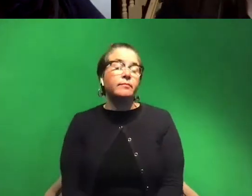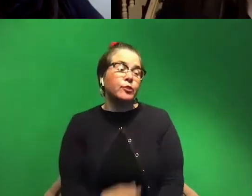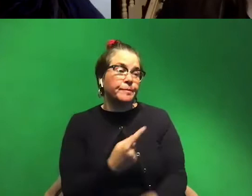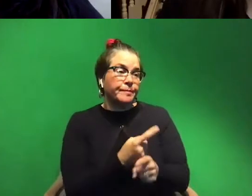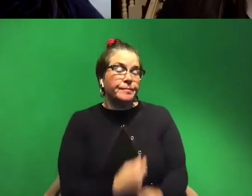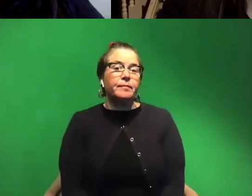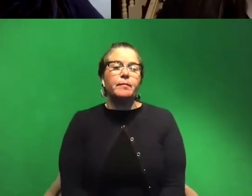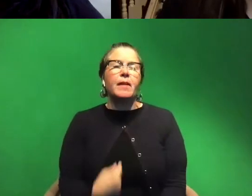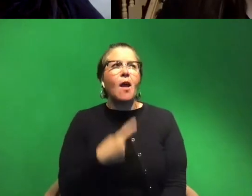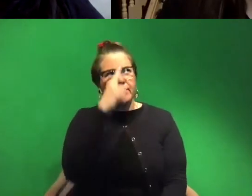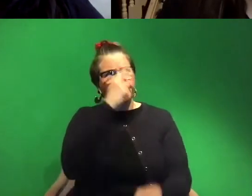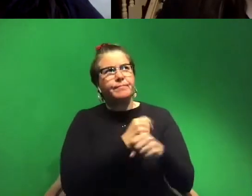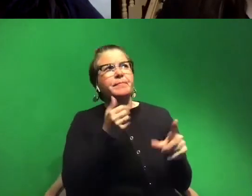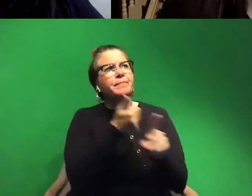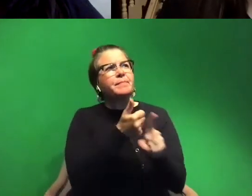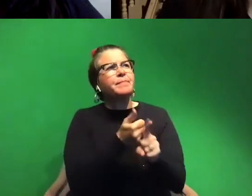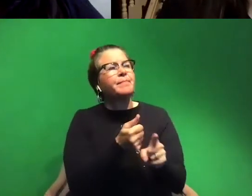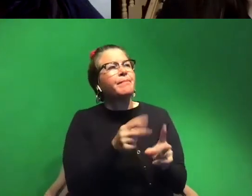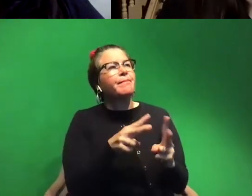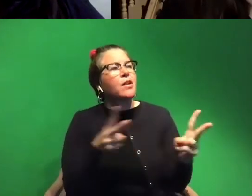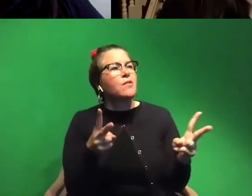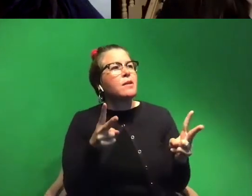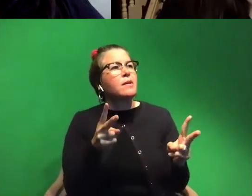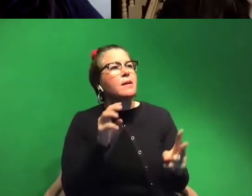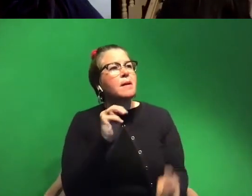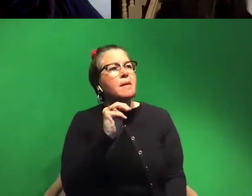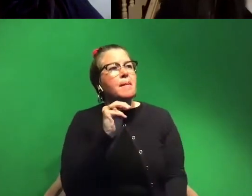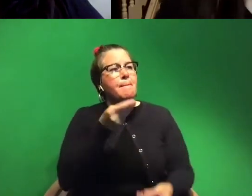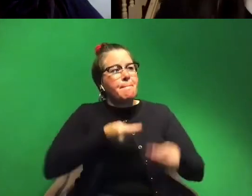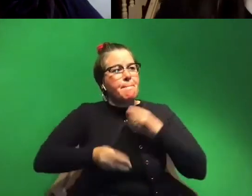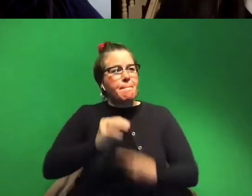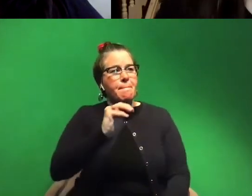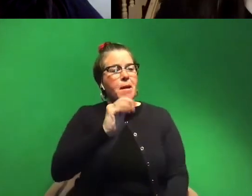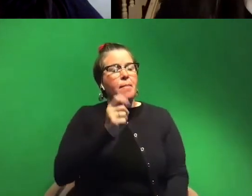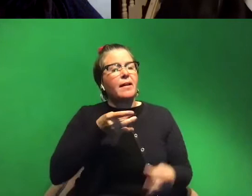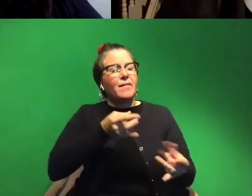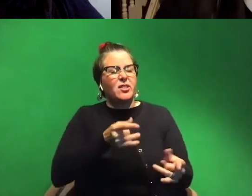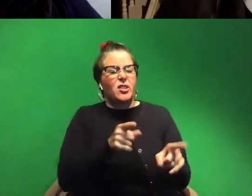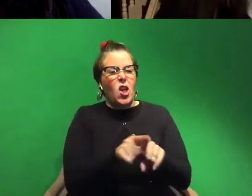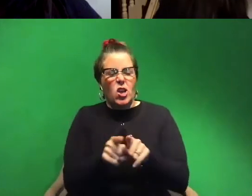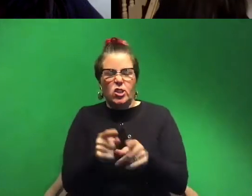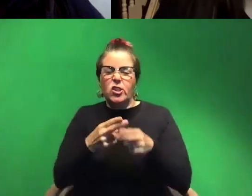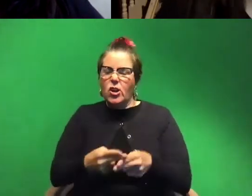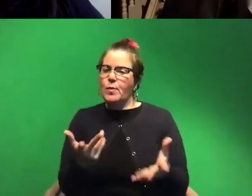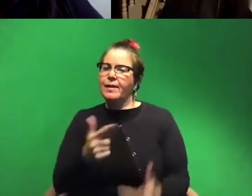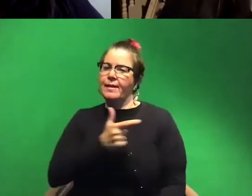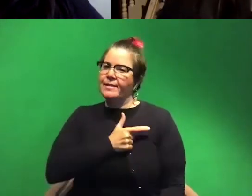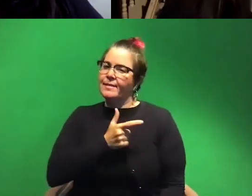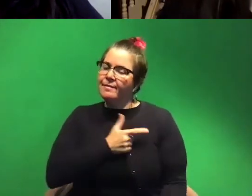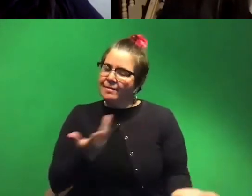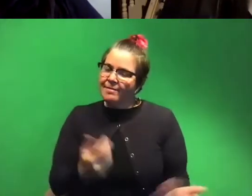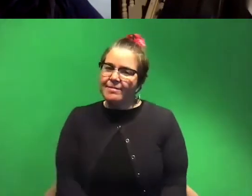I always think of them as being very metabolically efficient, also known as lazy. Yes. Yeah. They just